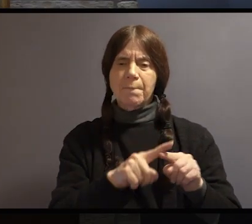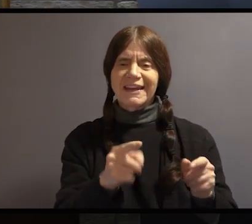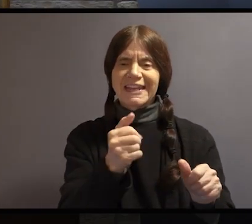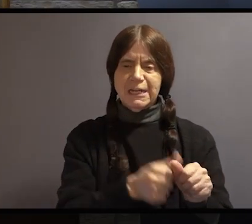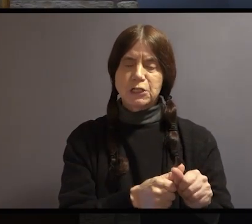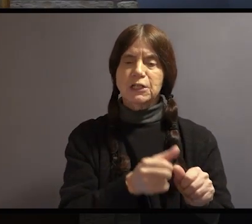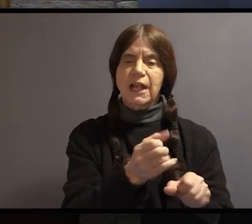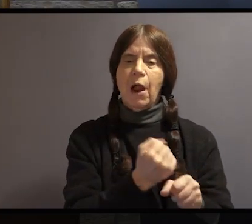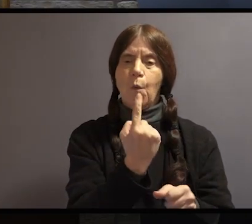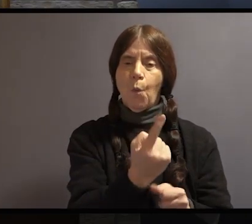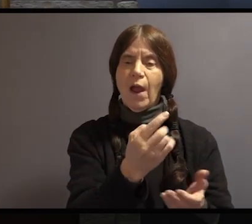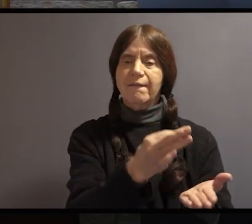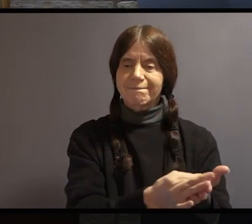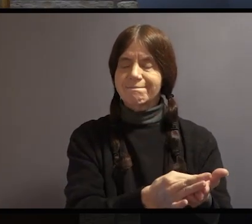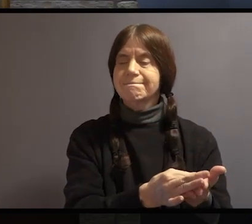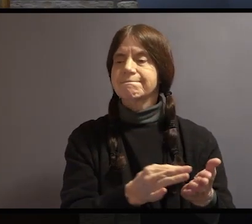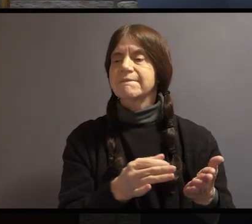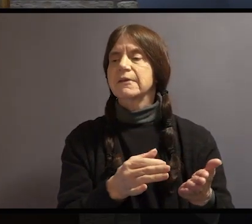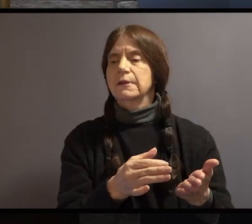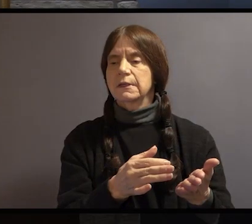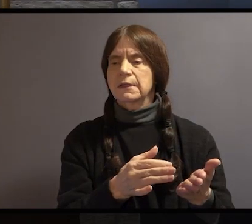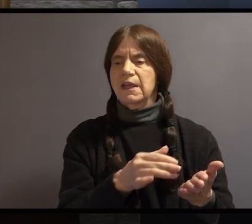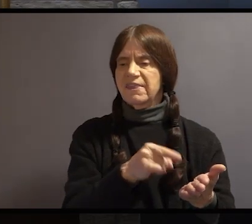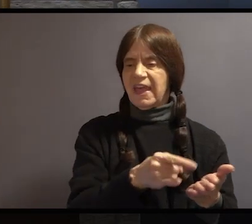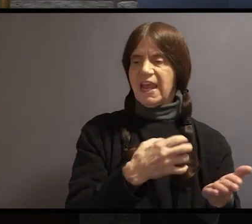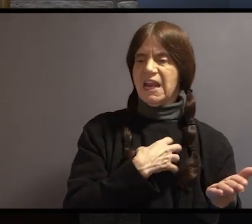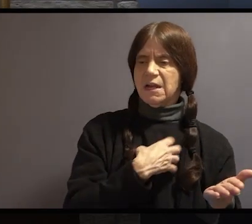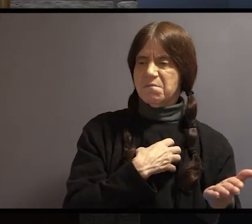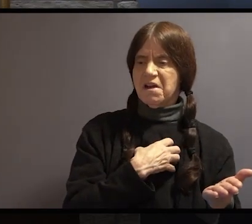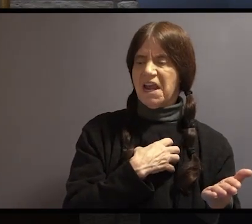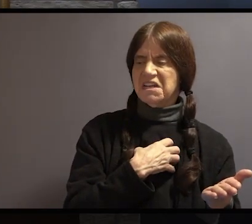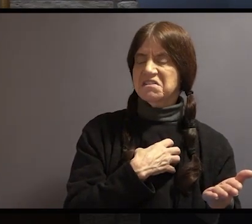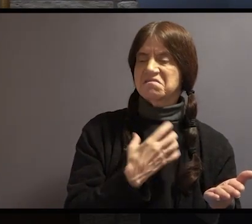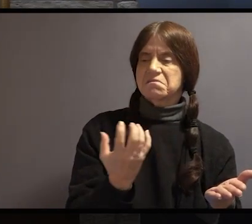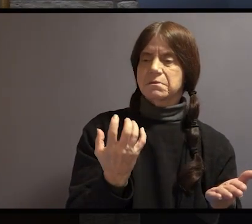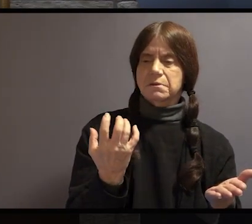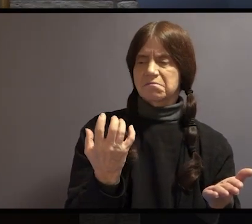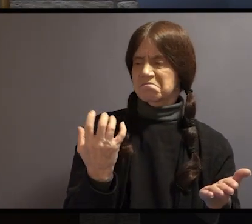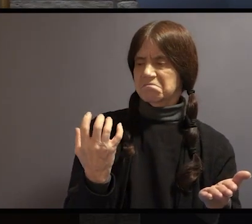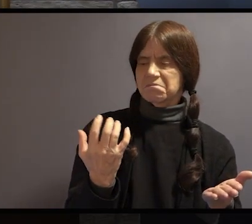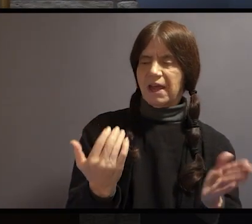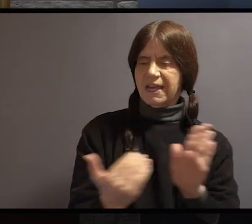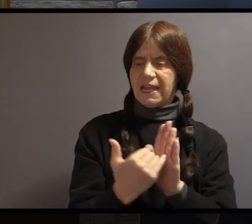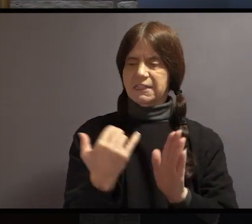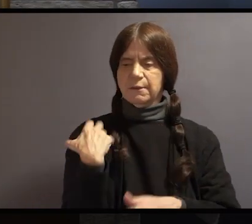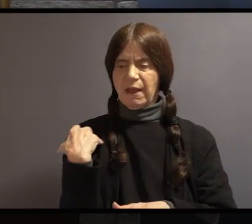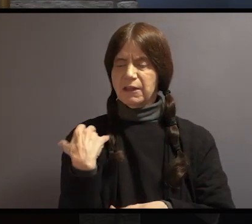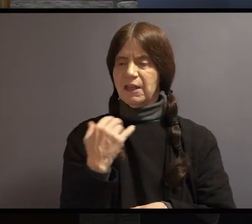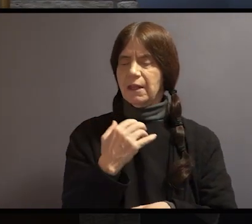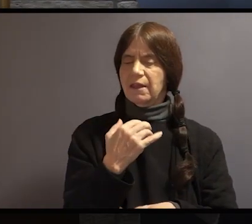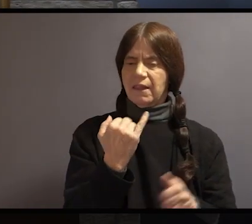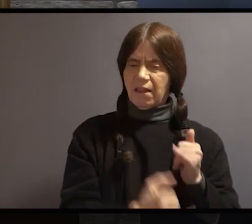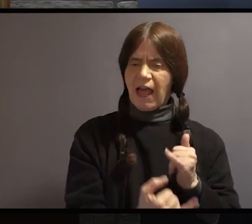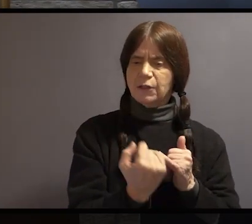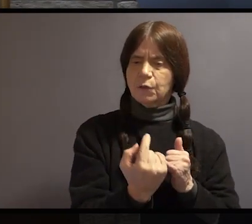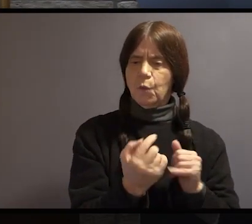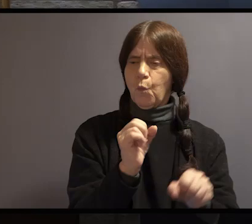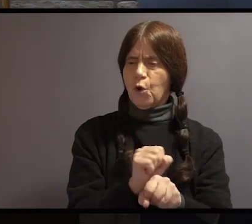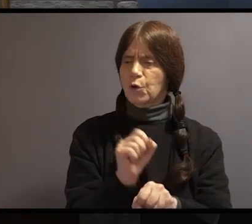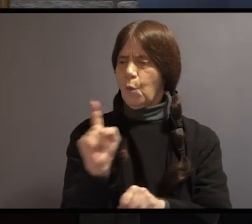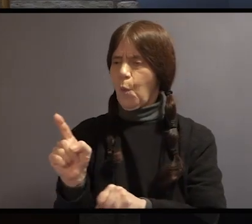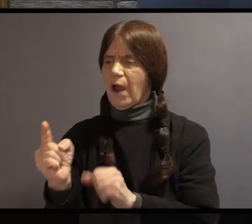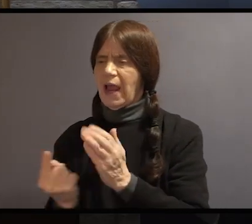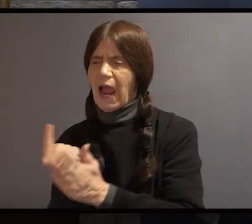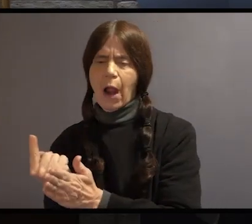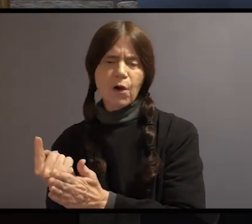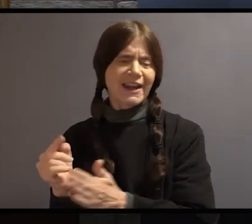a denarius. And on receiving it, they grumbled at the master of the house, saying, 'These last worked only an hour, and you have